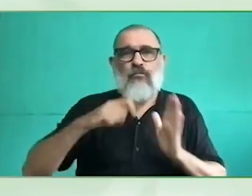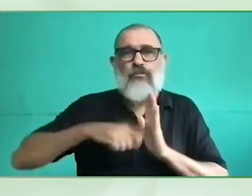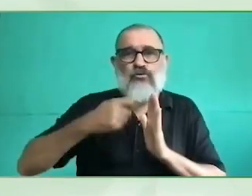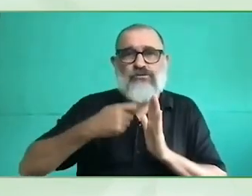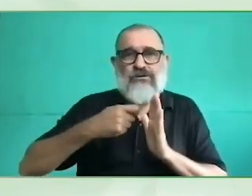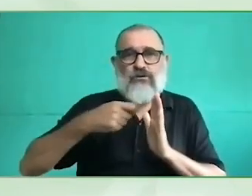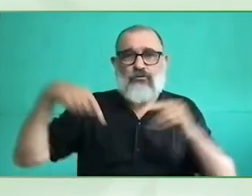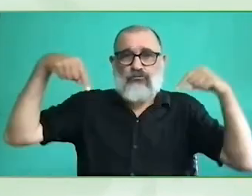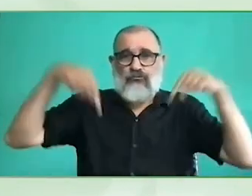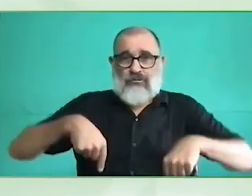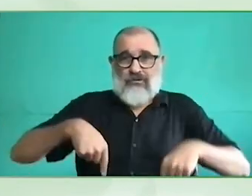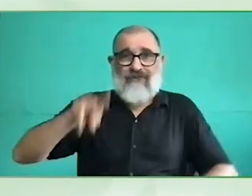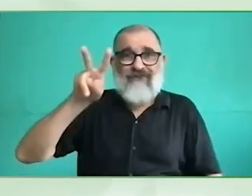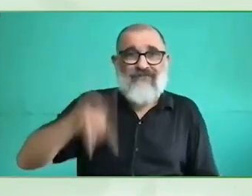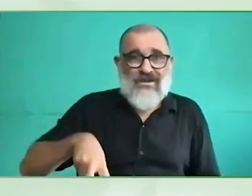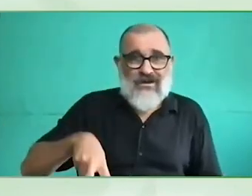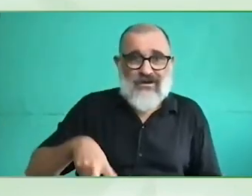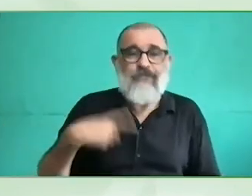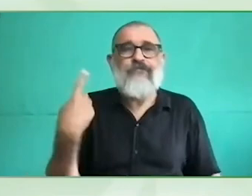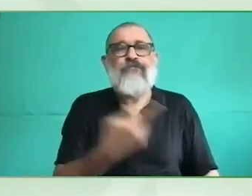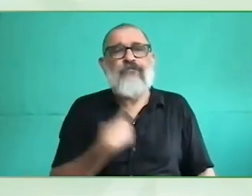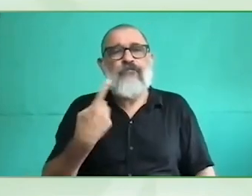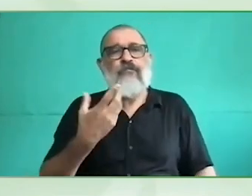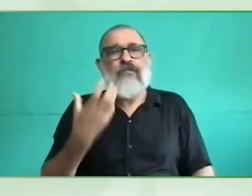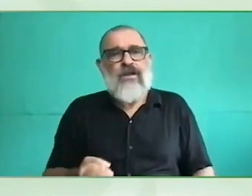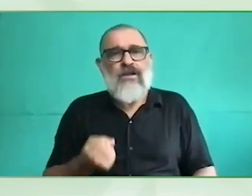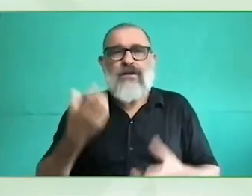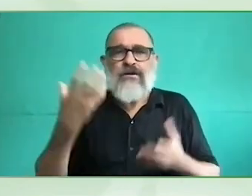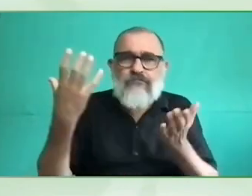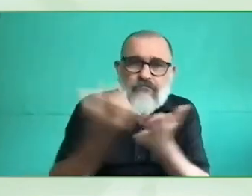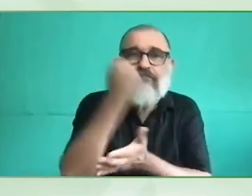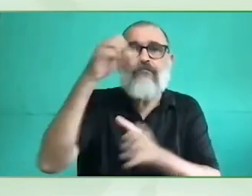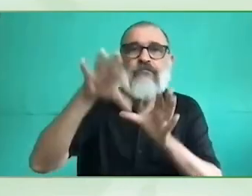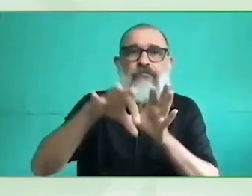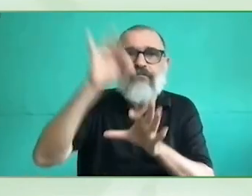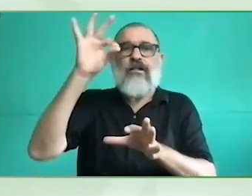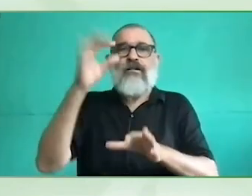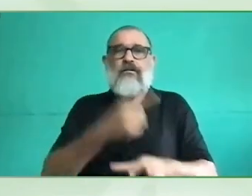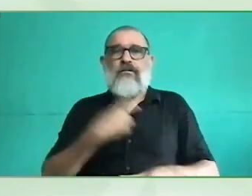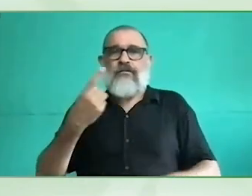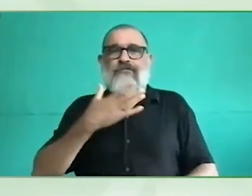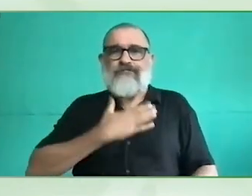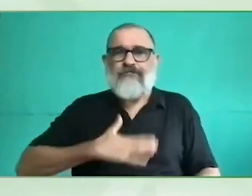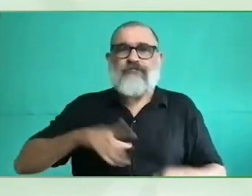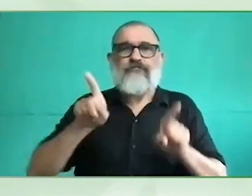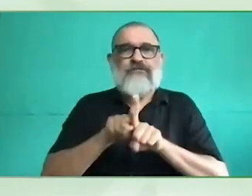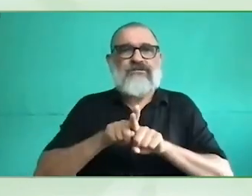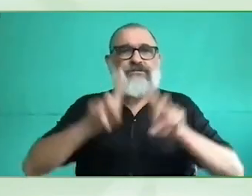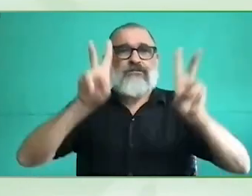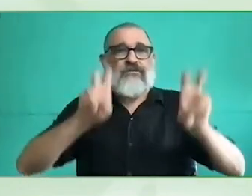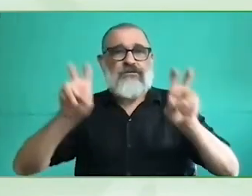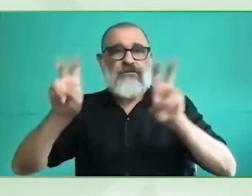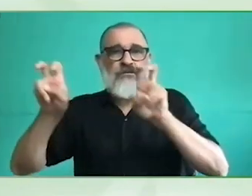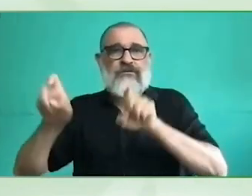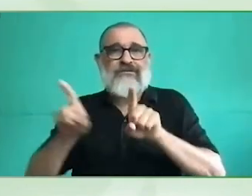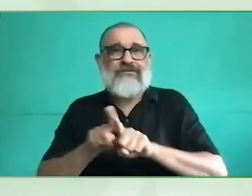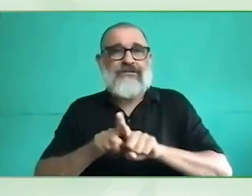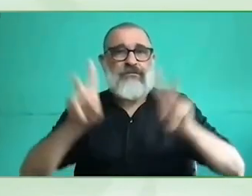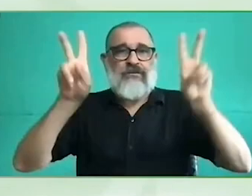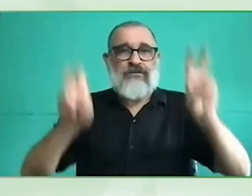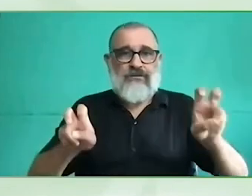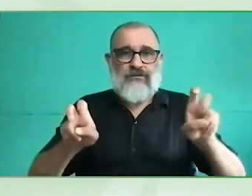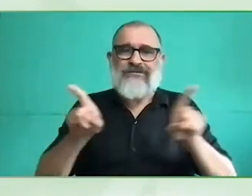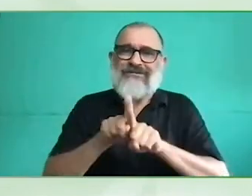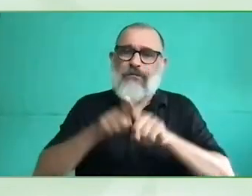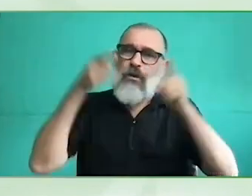found out that we have the same thinking, the same targets, the same goals. And